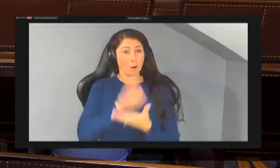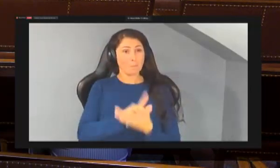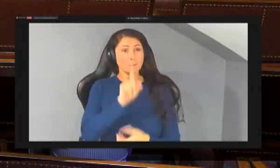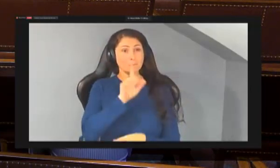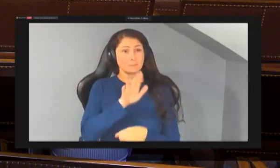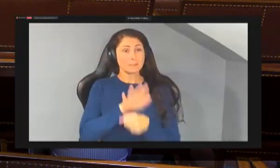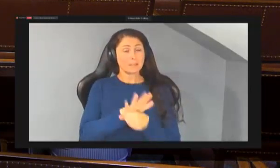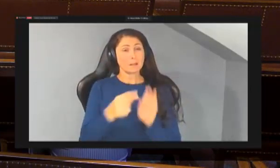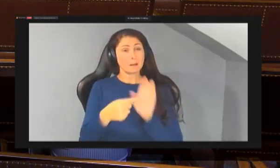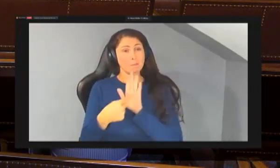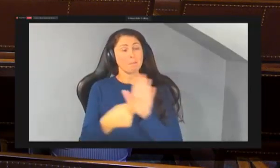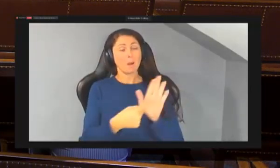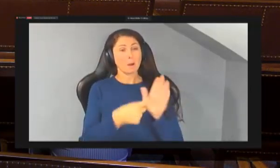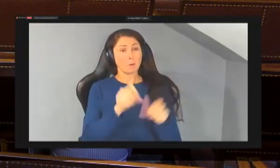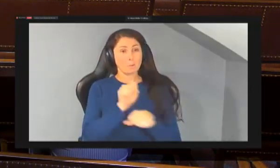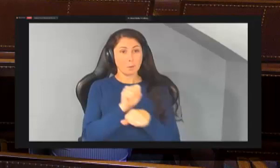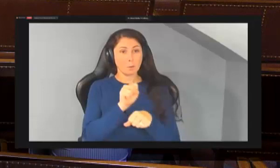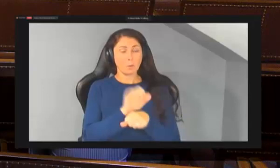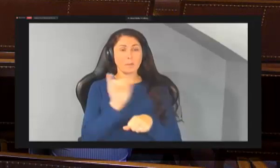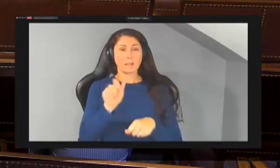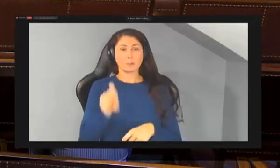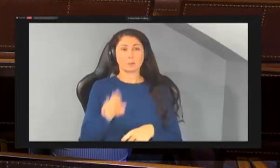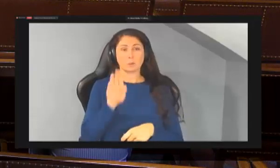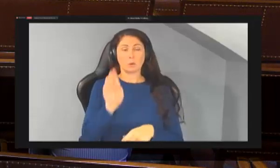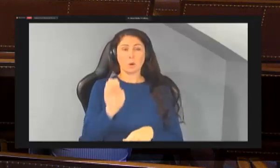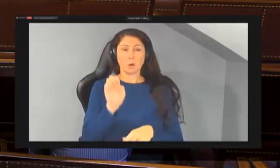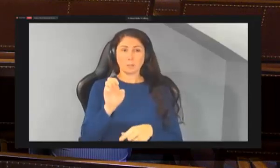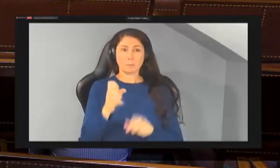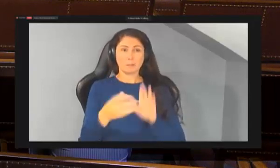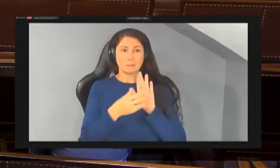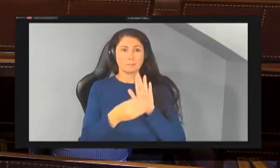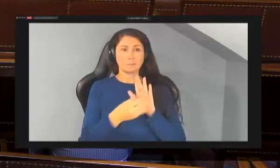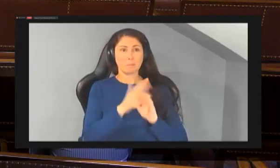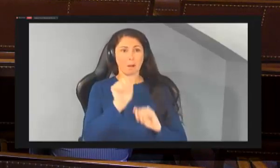model employee that should be emulated by others.